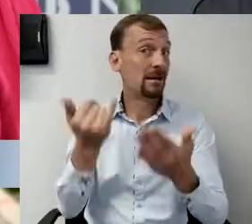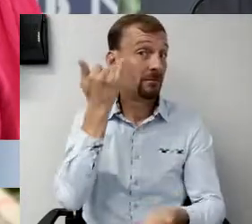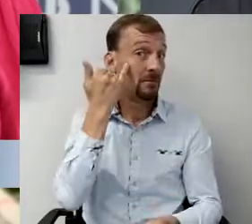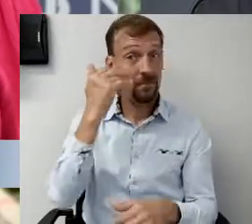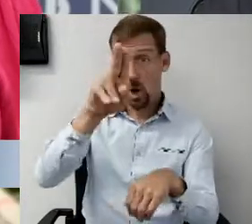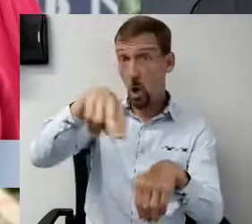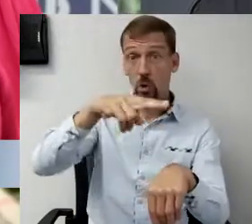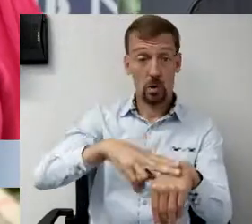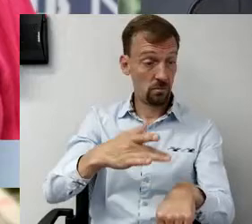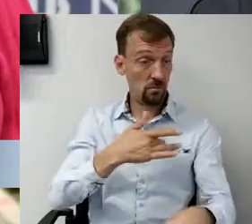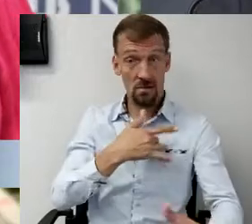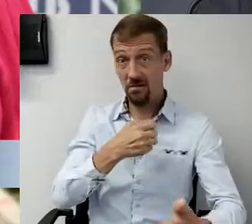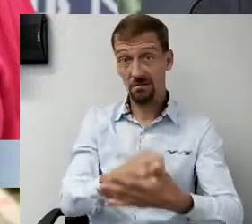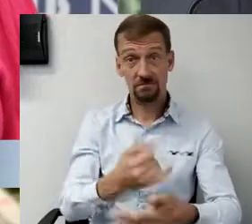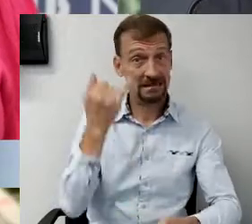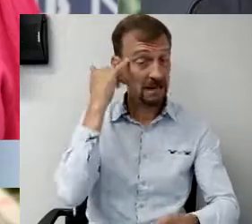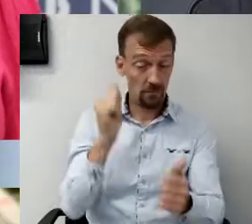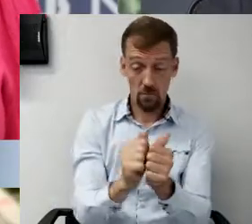have COVID, but